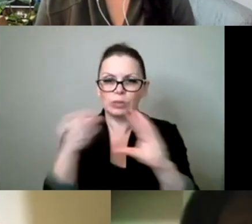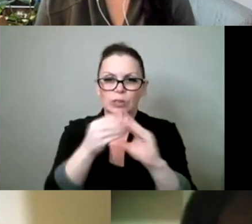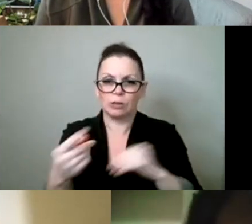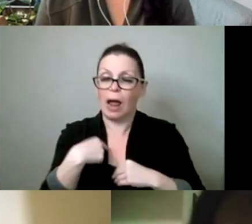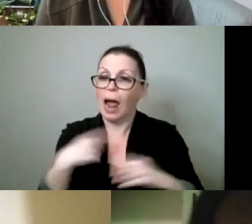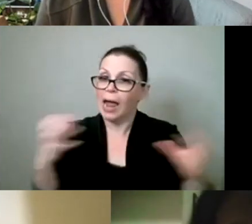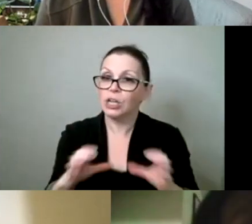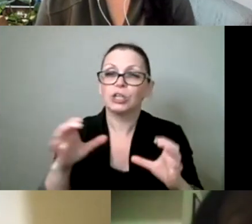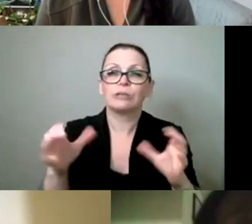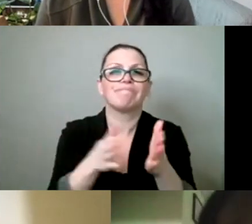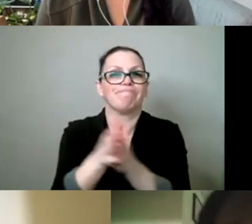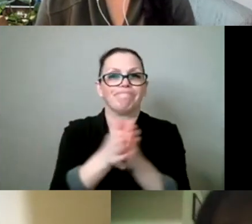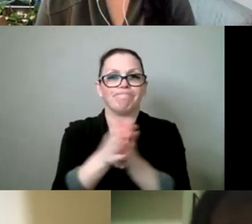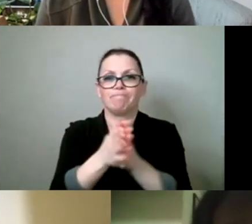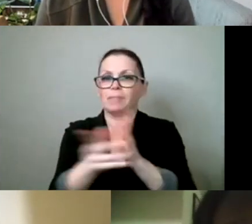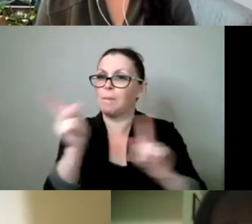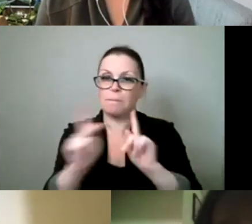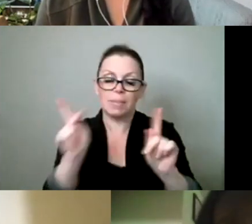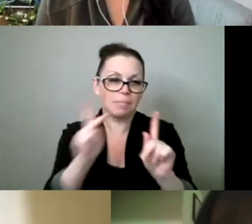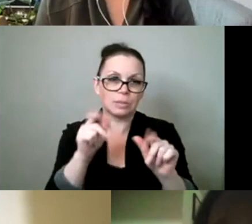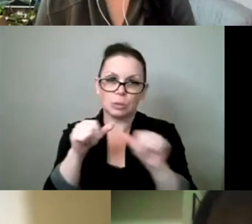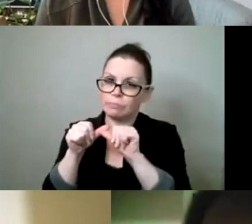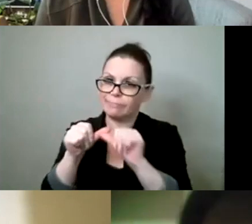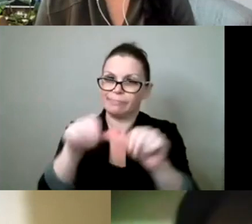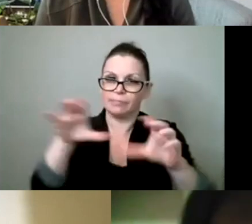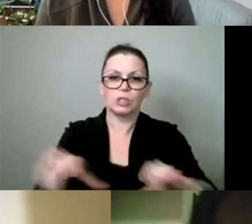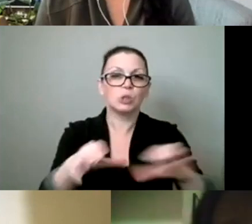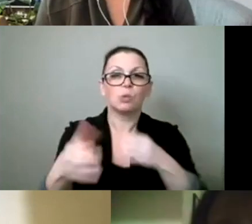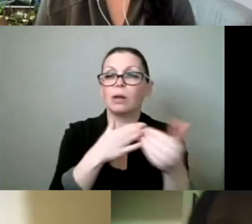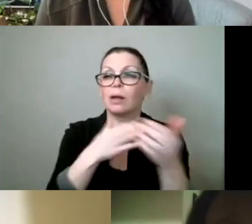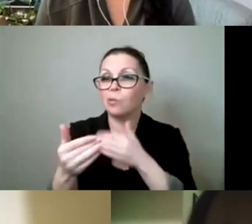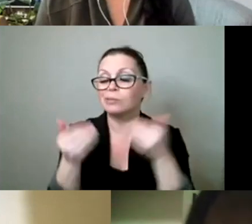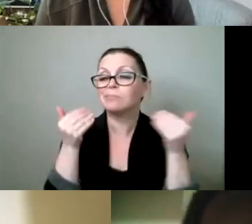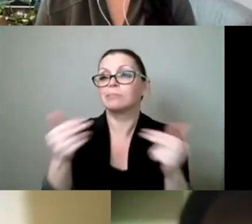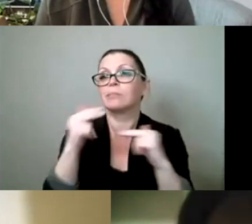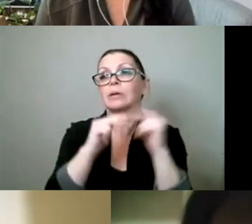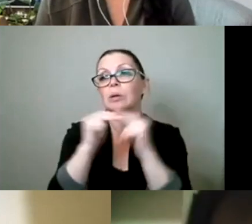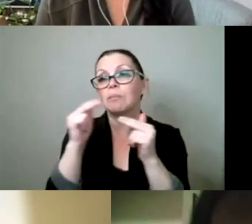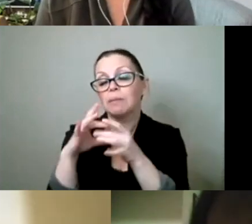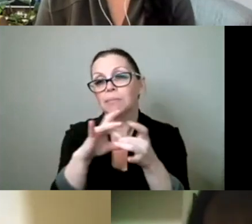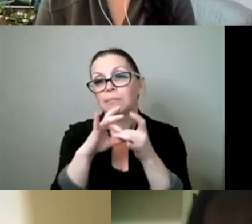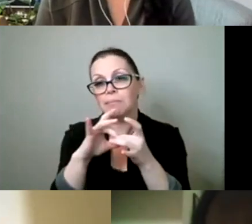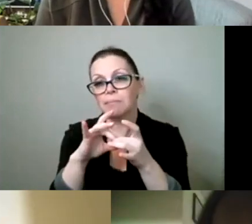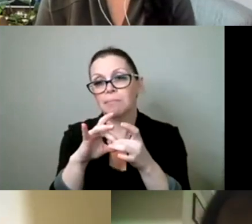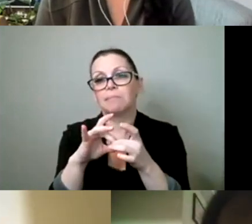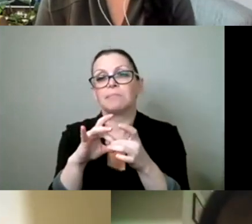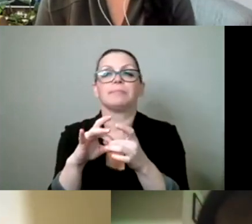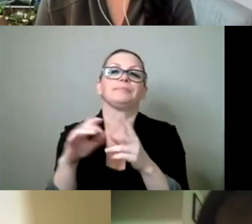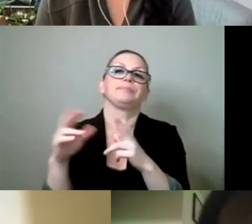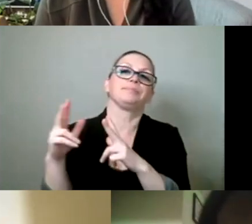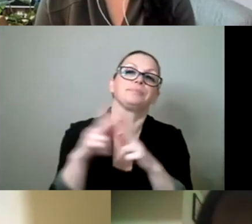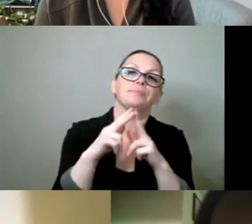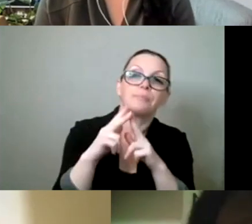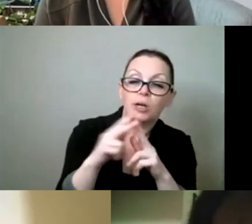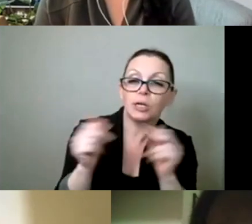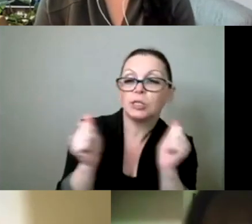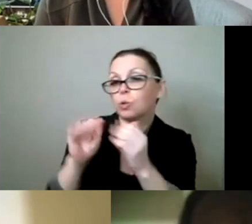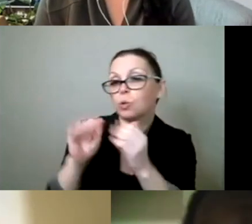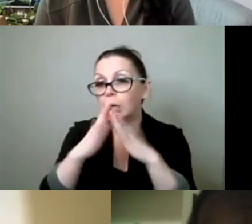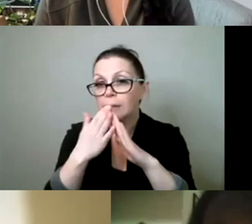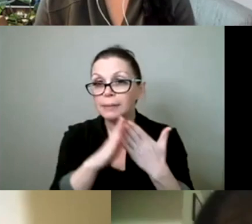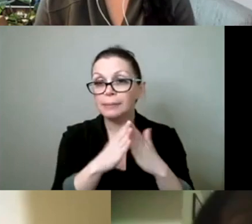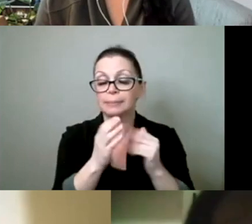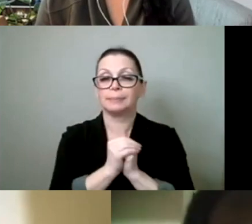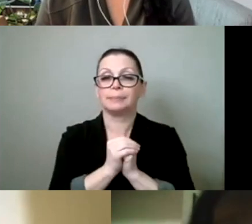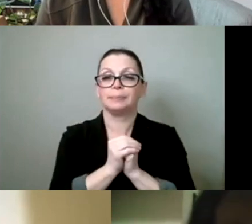to do it anyway, and to build partnerships like with community, and you know, and go